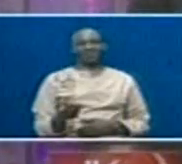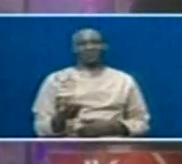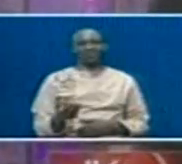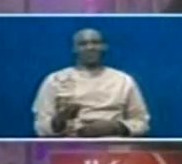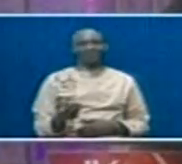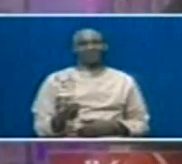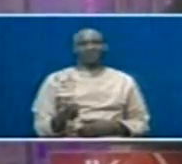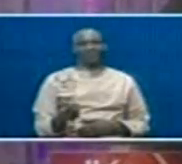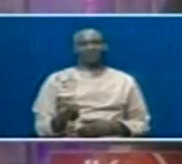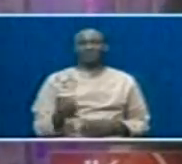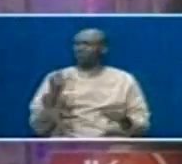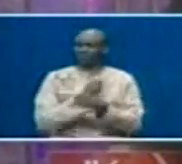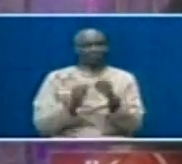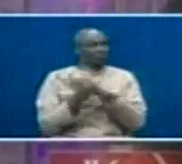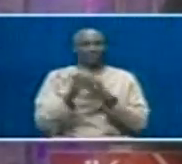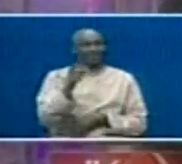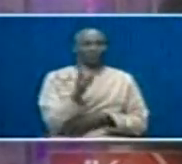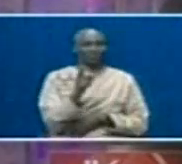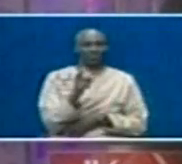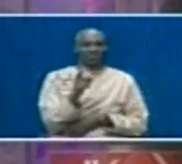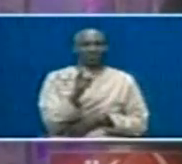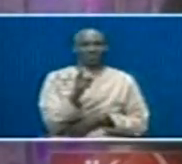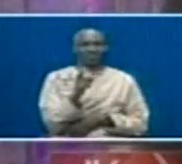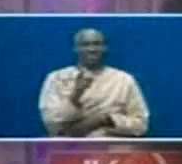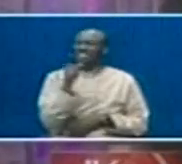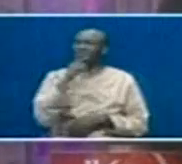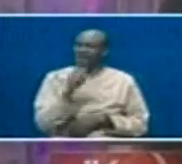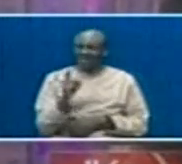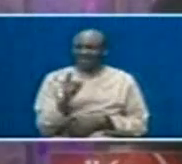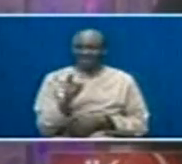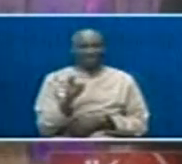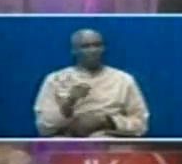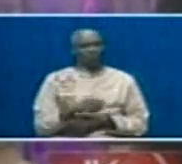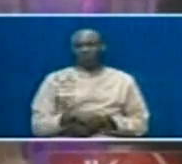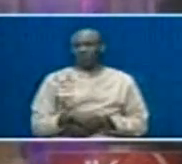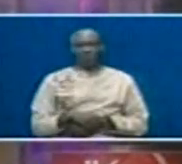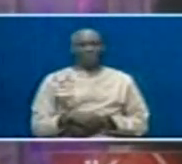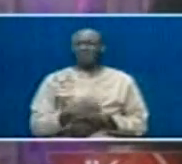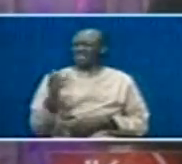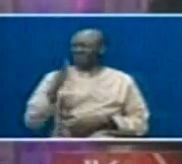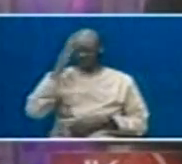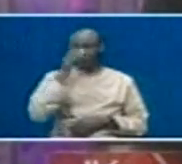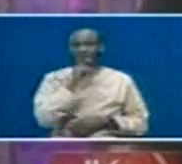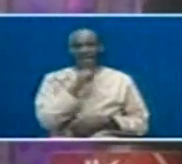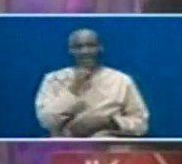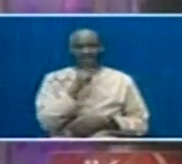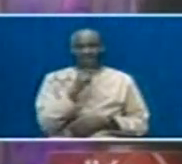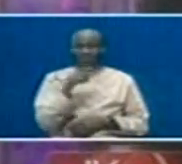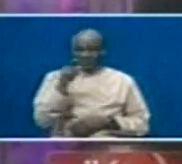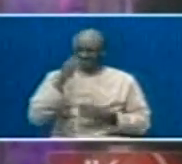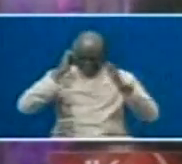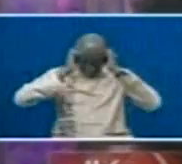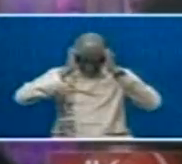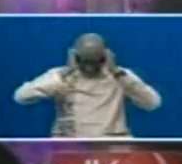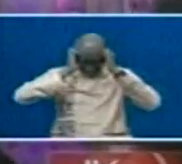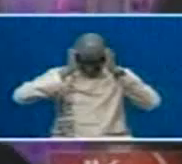God. I can't explain to you about this man, because I've never known a man to read that much. And